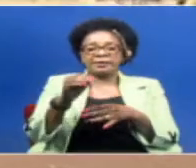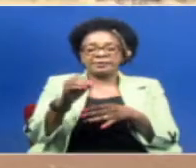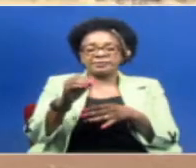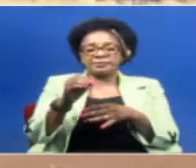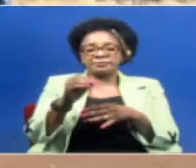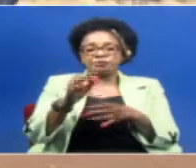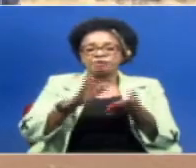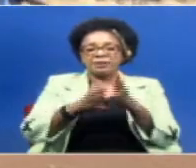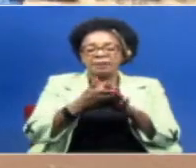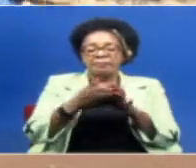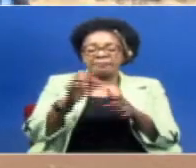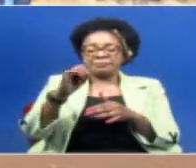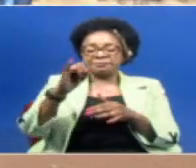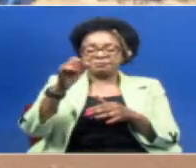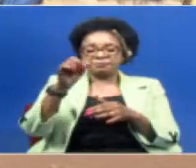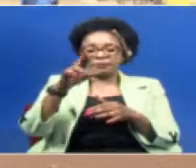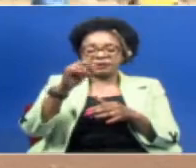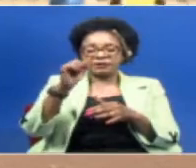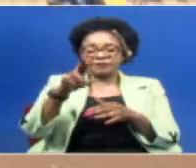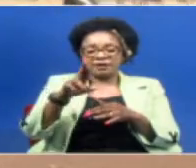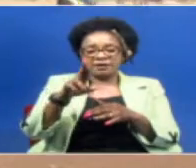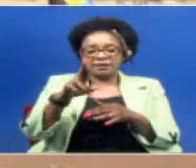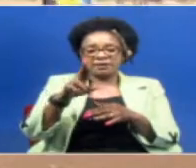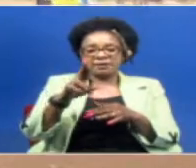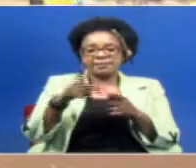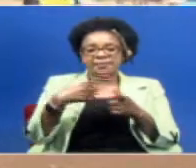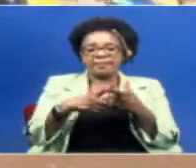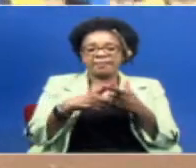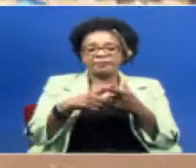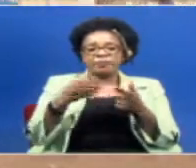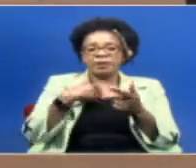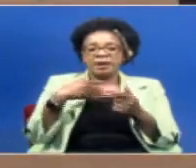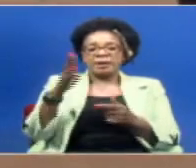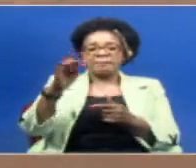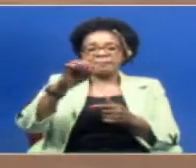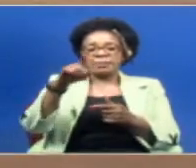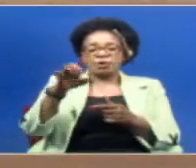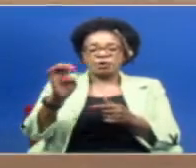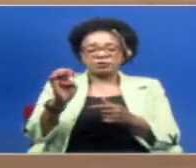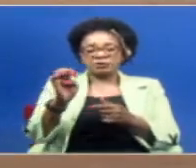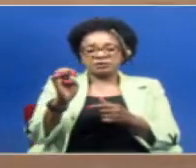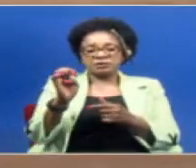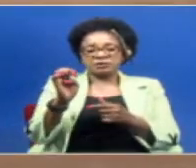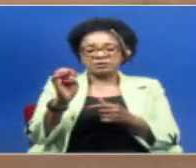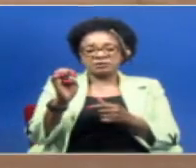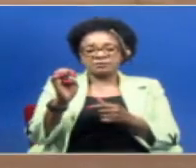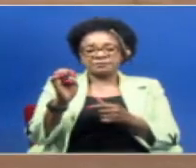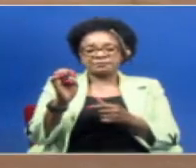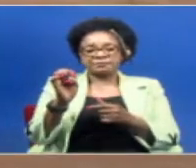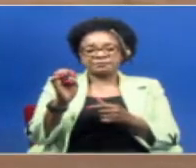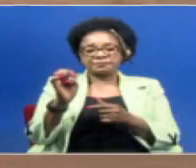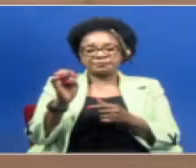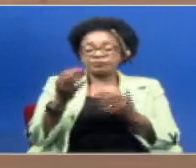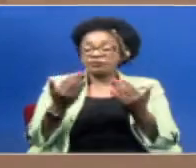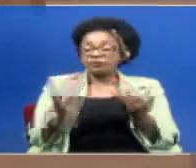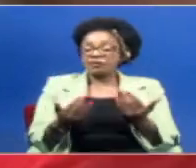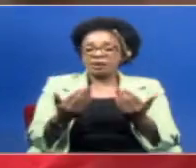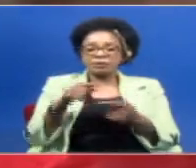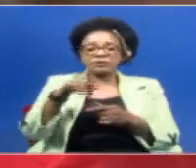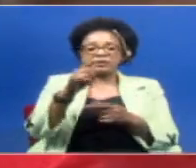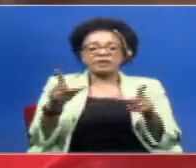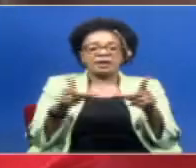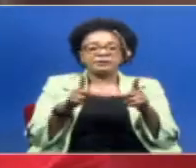silver medalist. And in Noro Cup, we became the bronze medalist. So, kwa sasa ana leseni kiwango cha